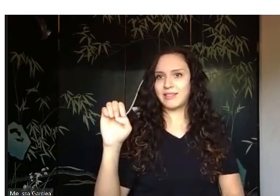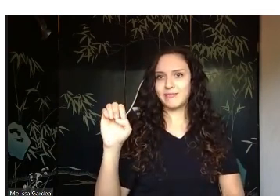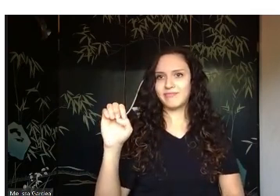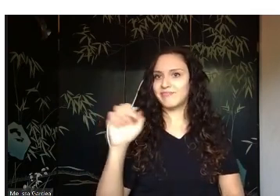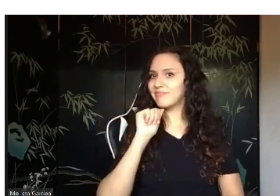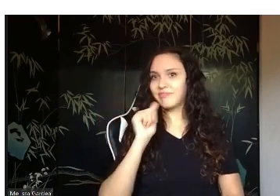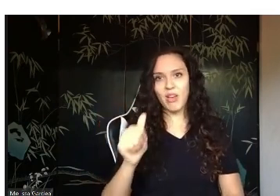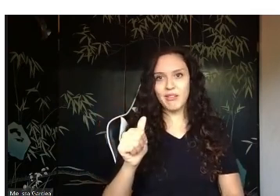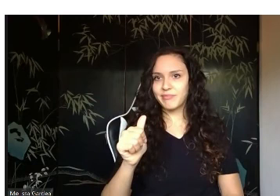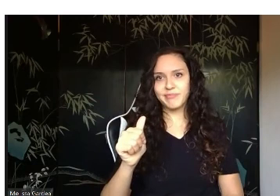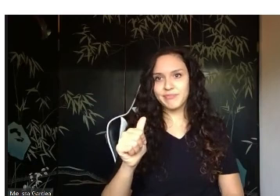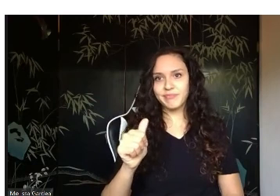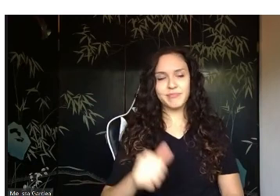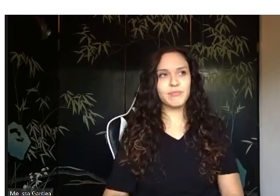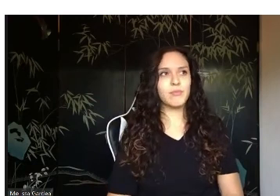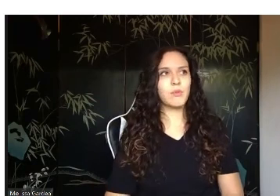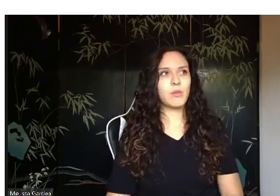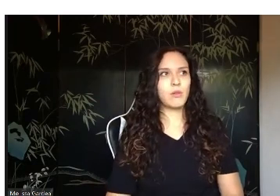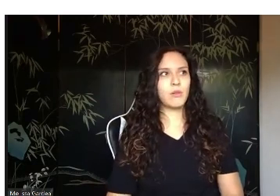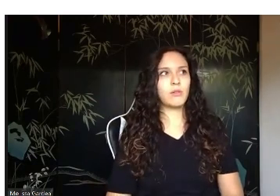unit rate.